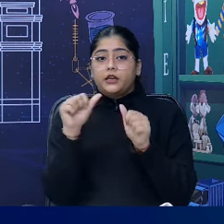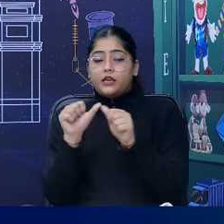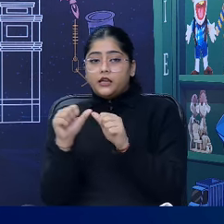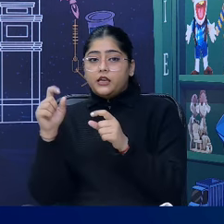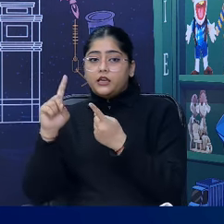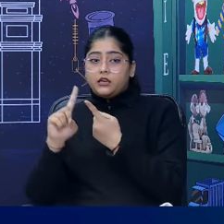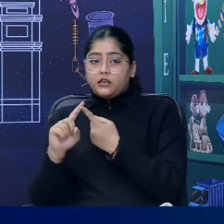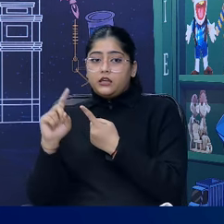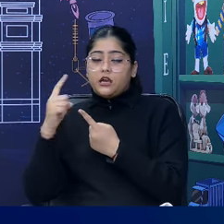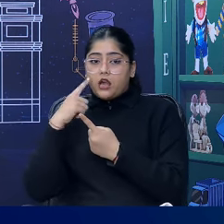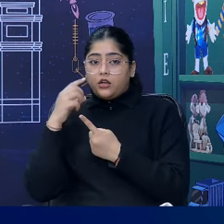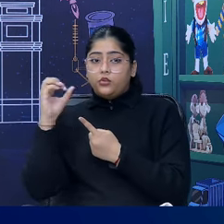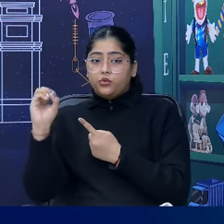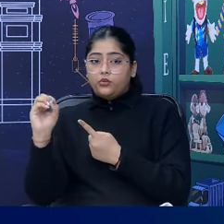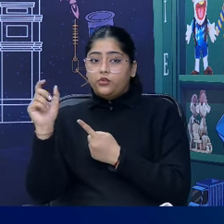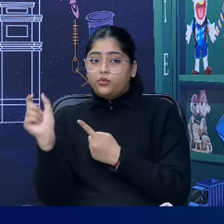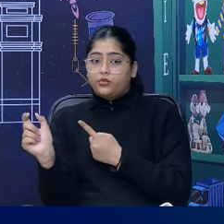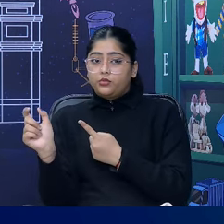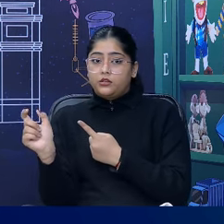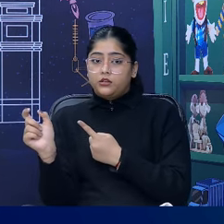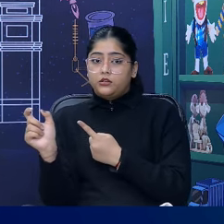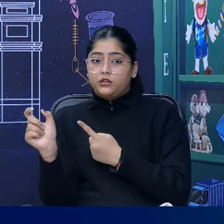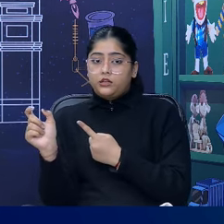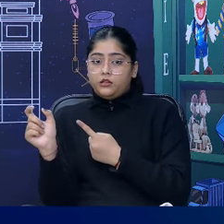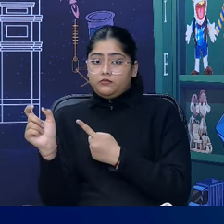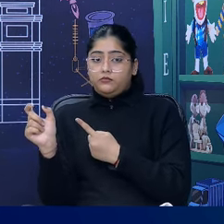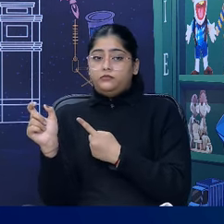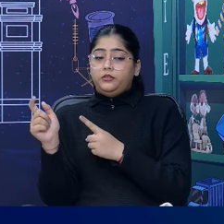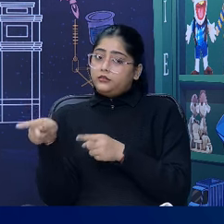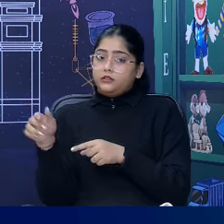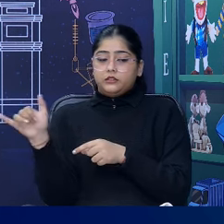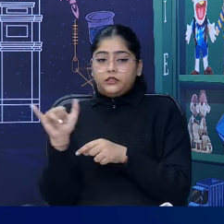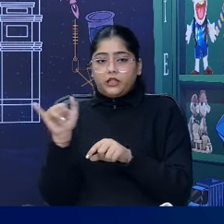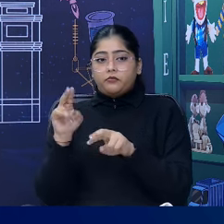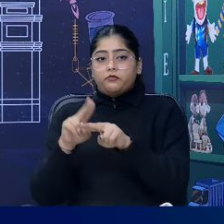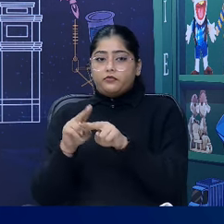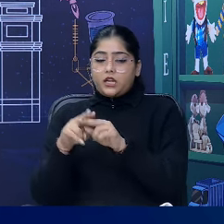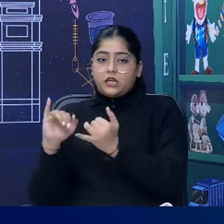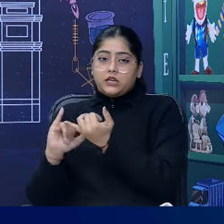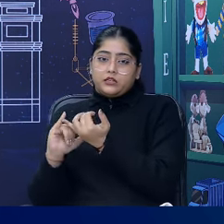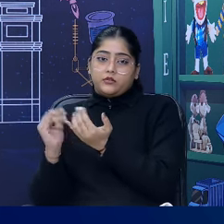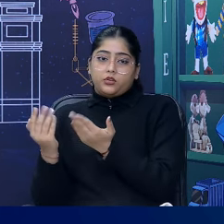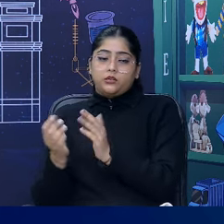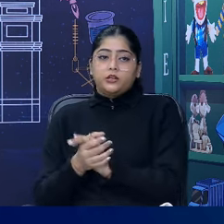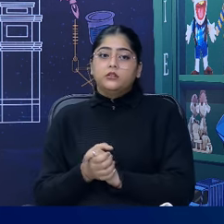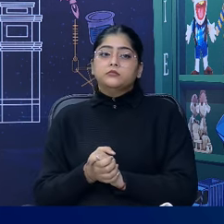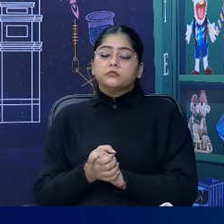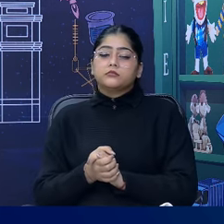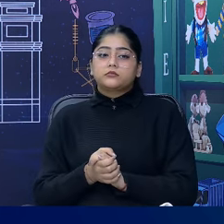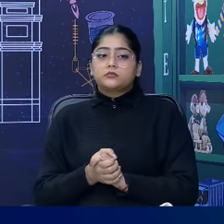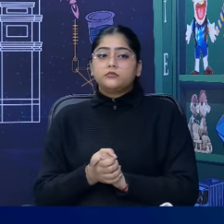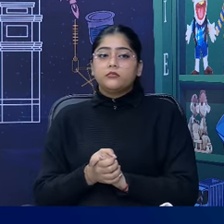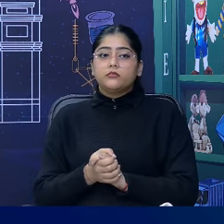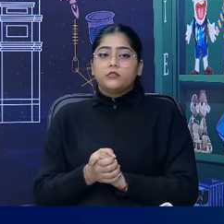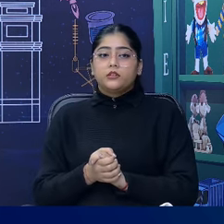E, I, O, U. It is also a finite set. Then we can just go